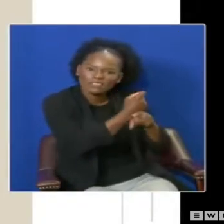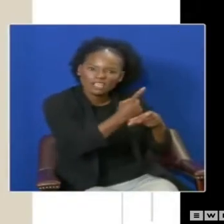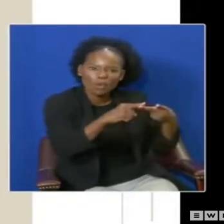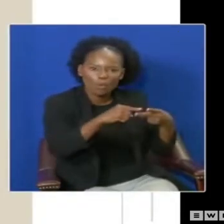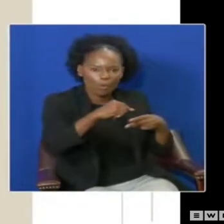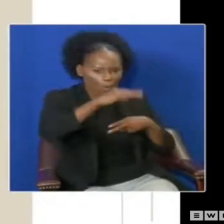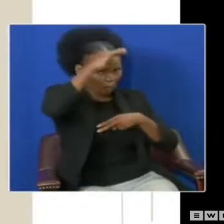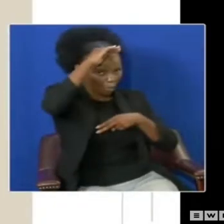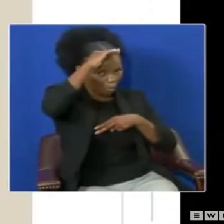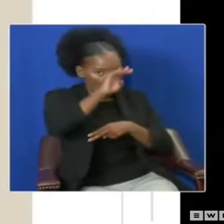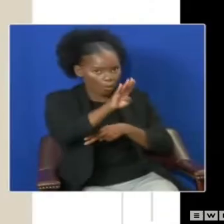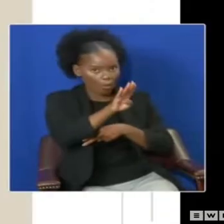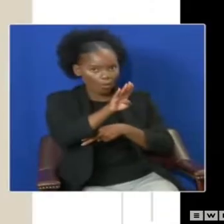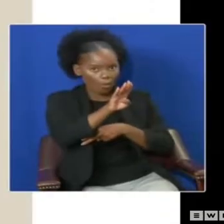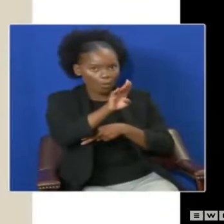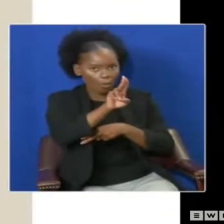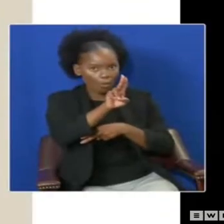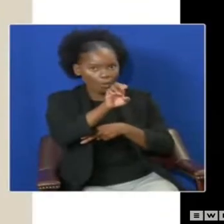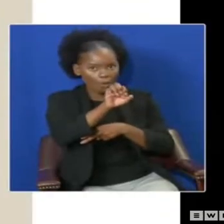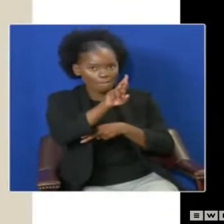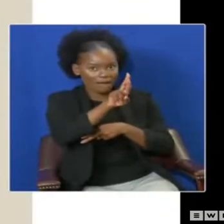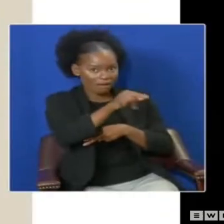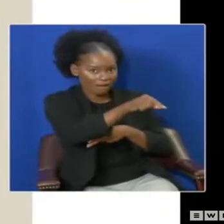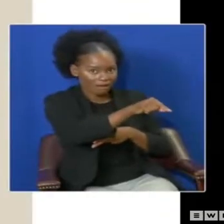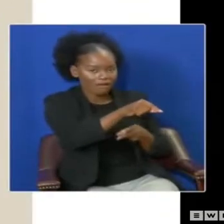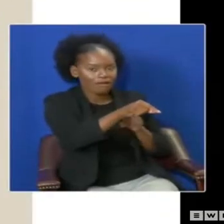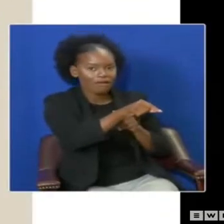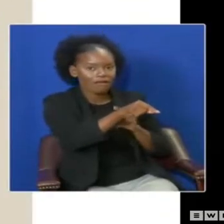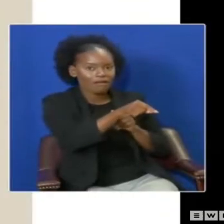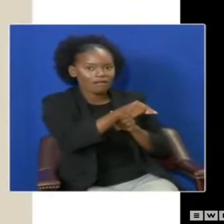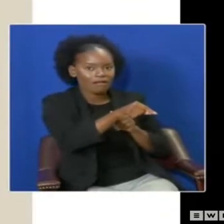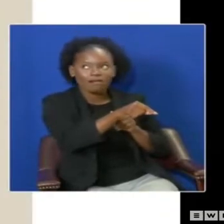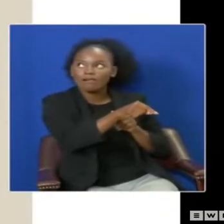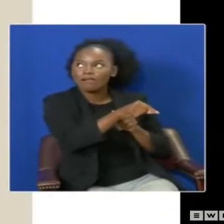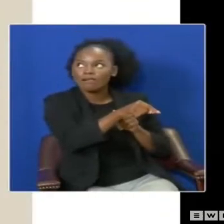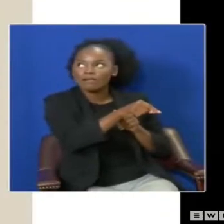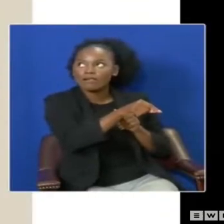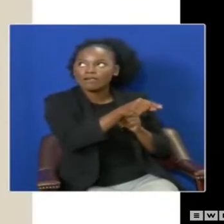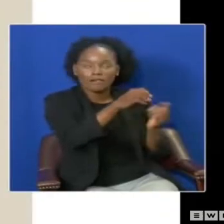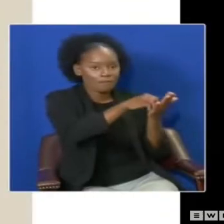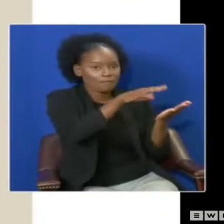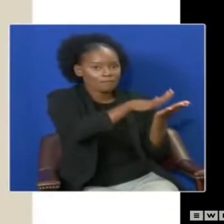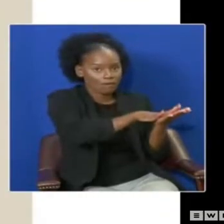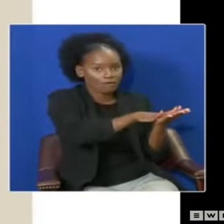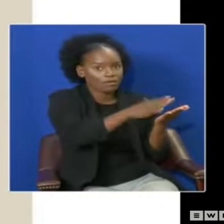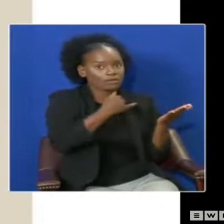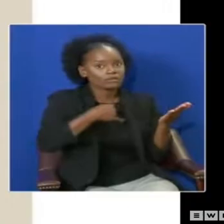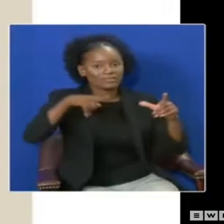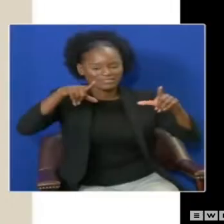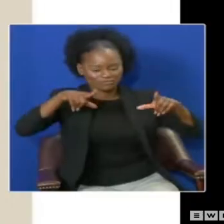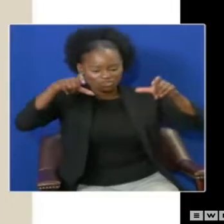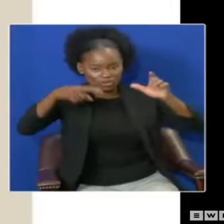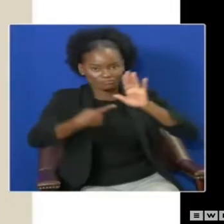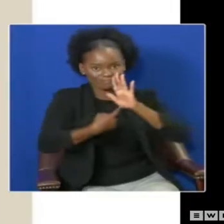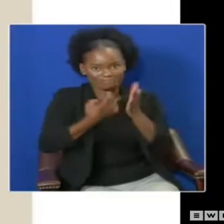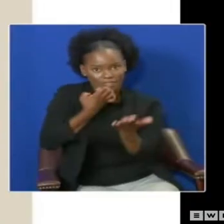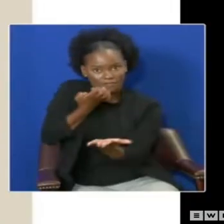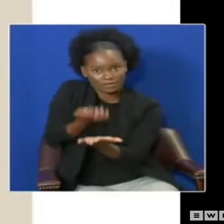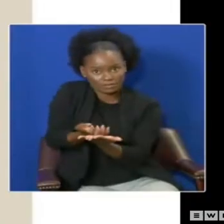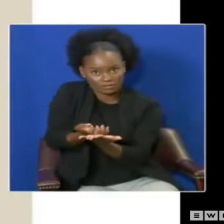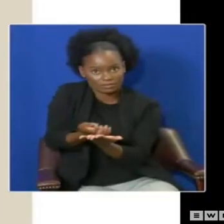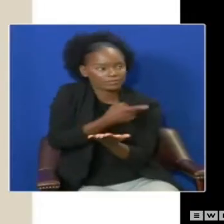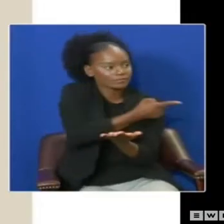He sends the address, that's evident from the screenshot. In response, Mr. Matlala sends a screenshot of the